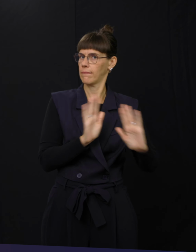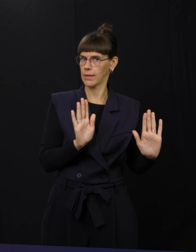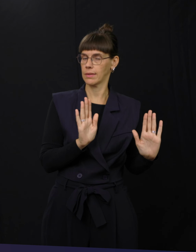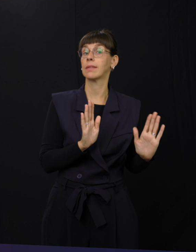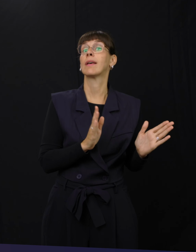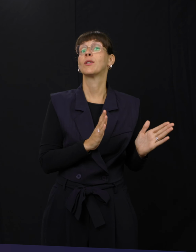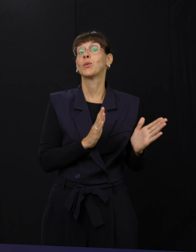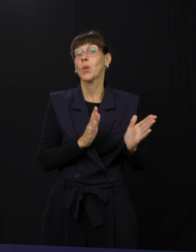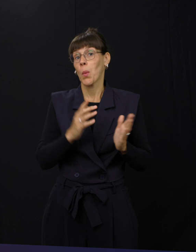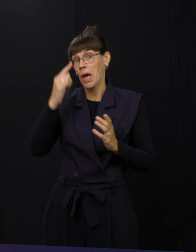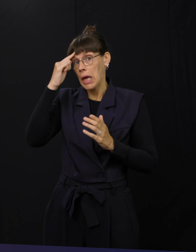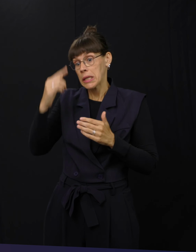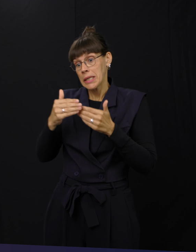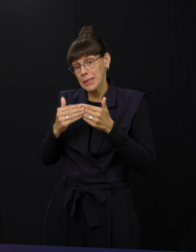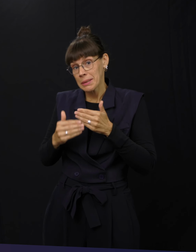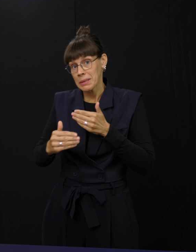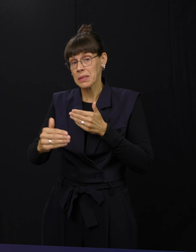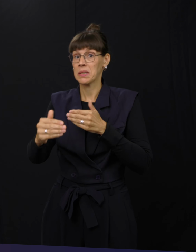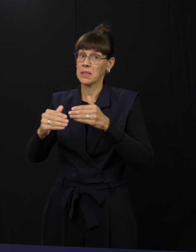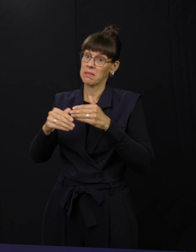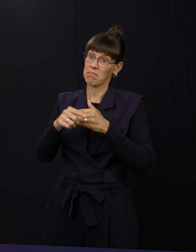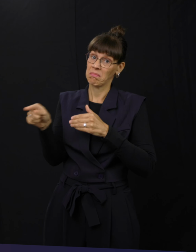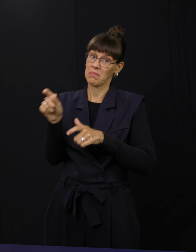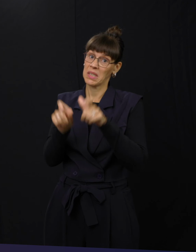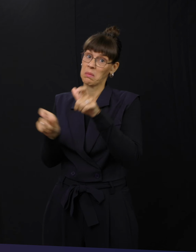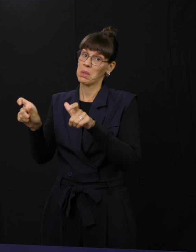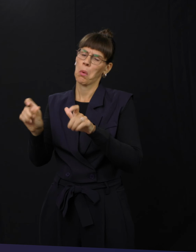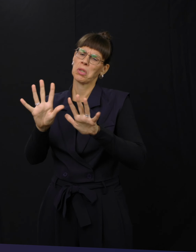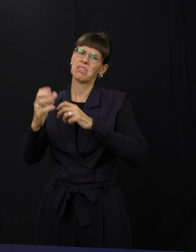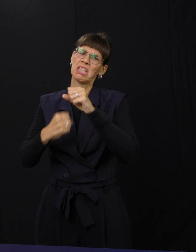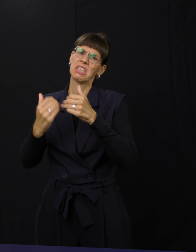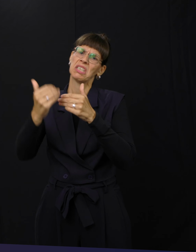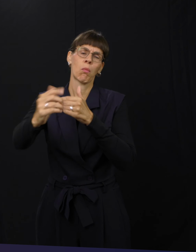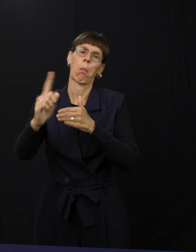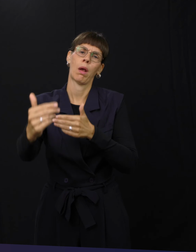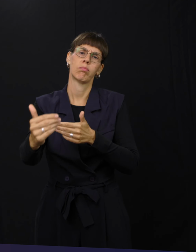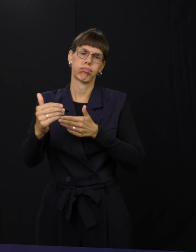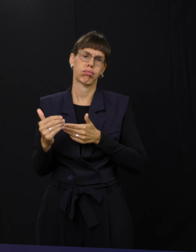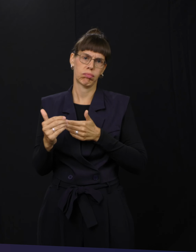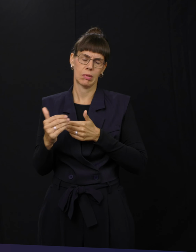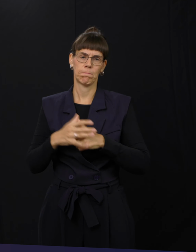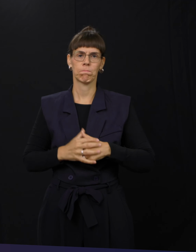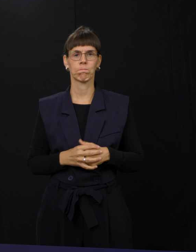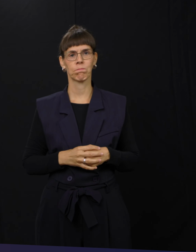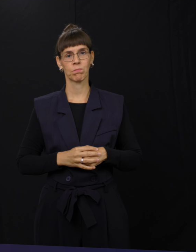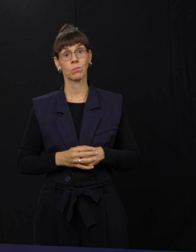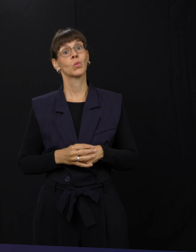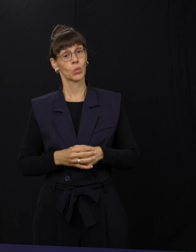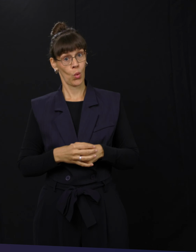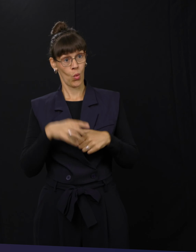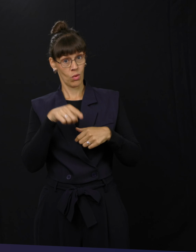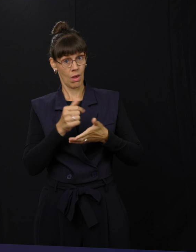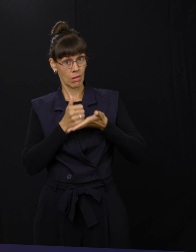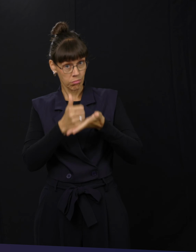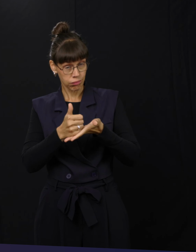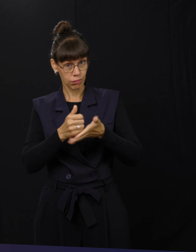will reach the market, if everything holds up, earlier than 10 years. Right, okay. So that would be a treatment for everybody with